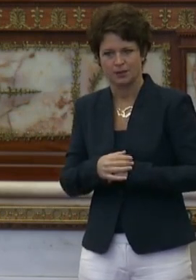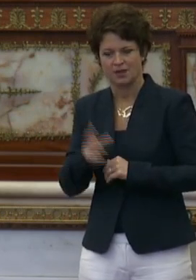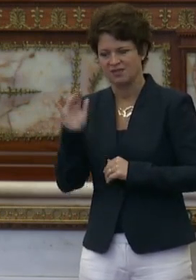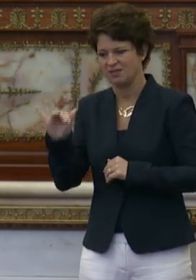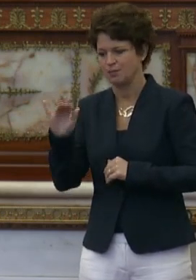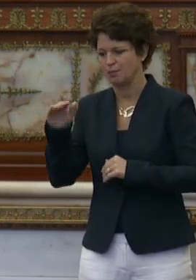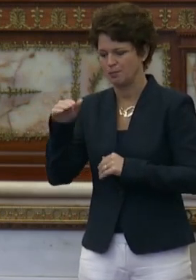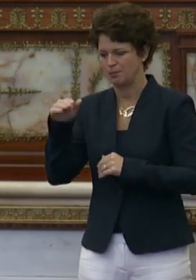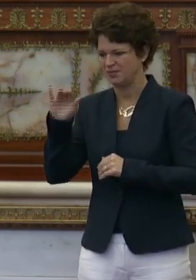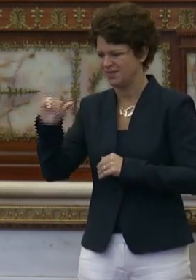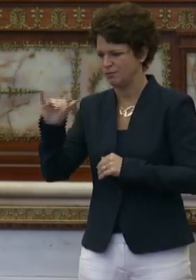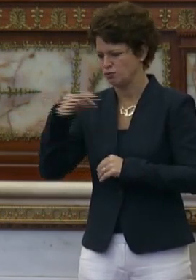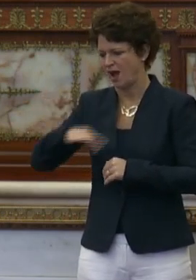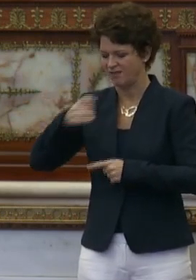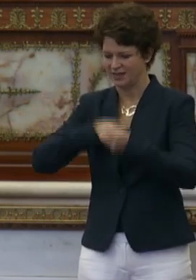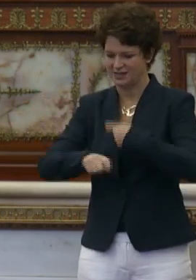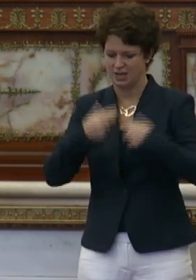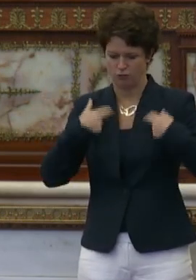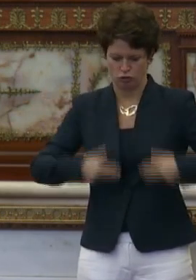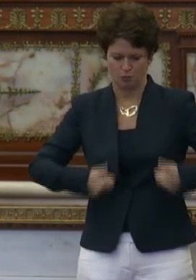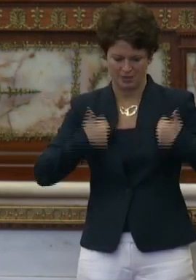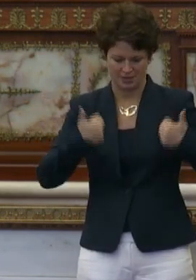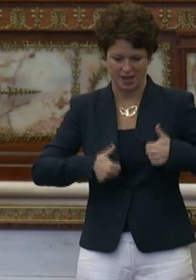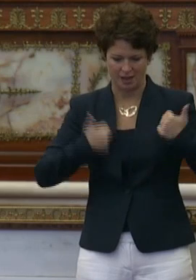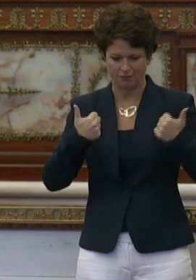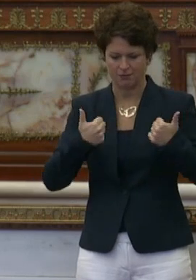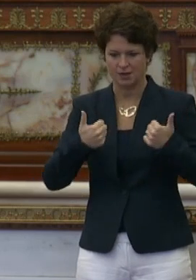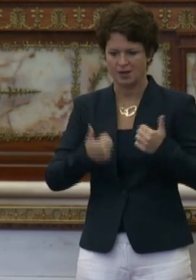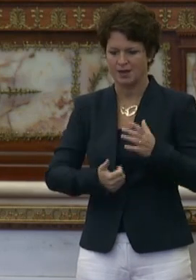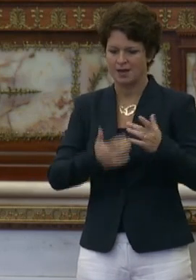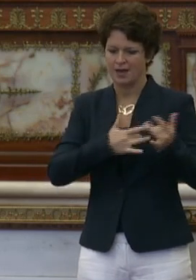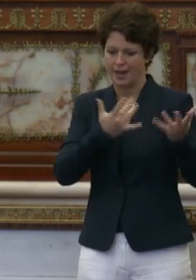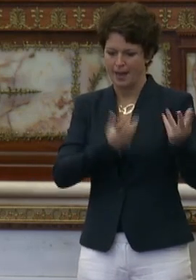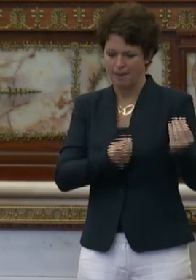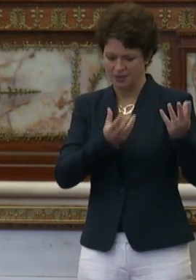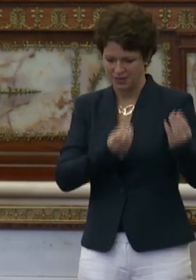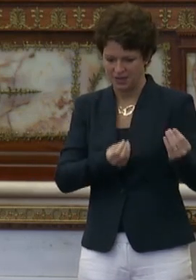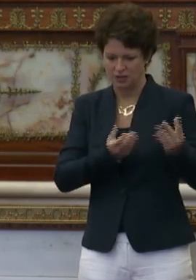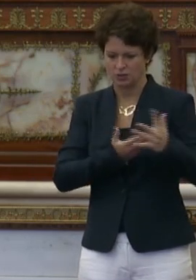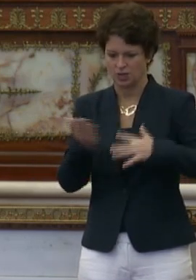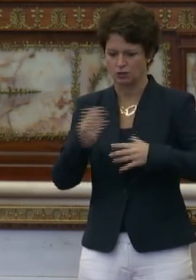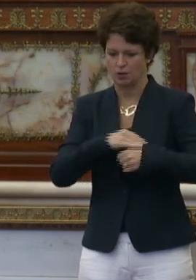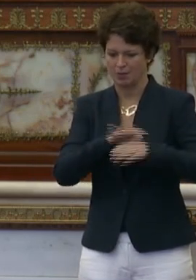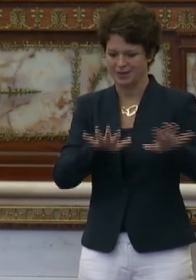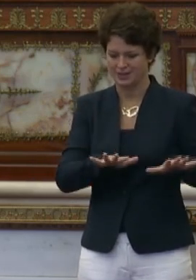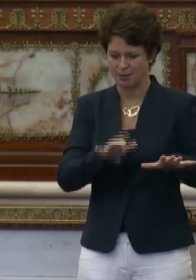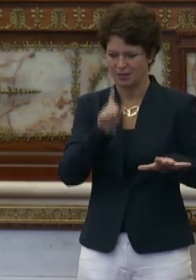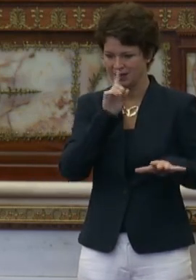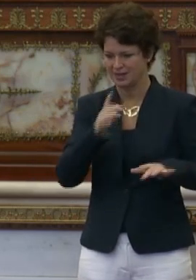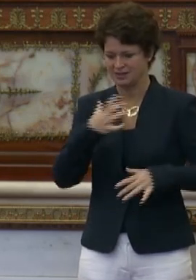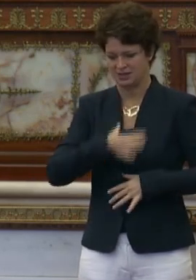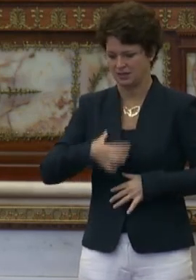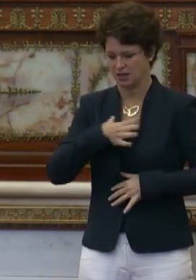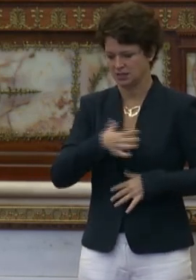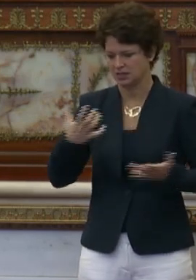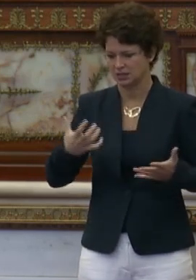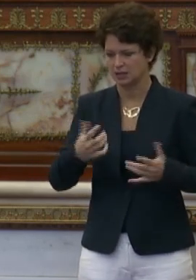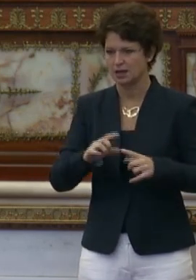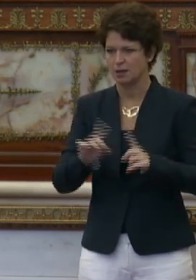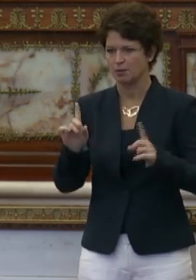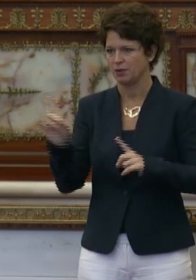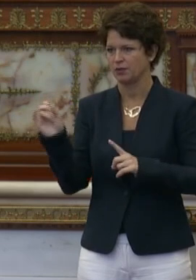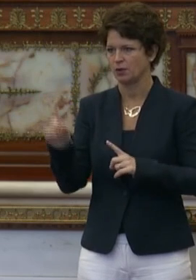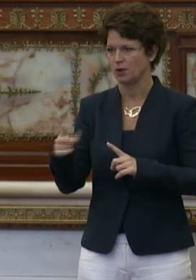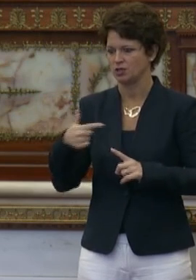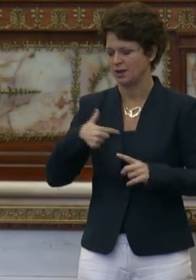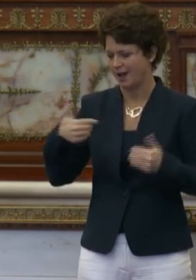lives. I mean, the lack of social empathy and solidarity to get people through a pandemic is disgusting. But the